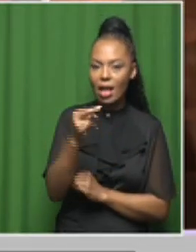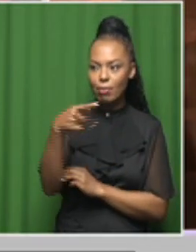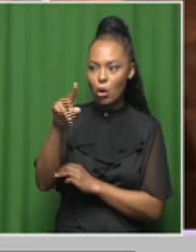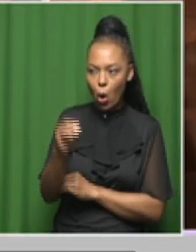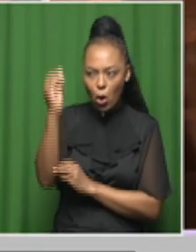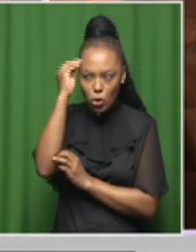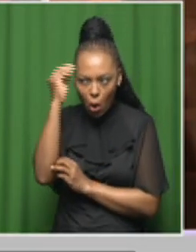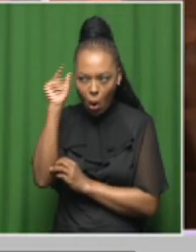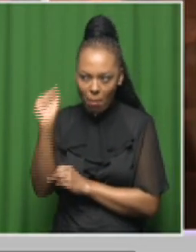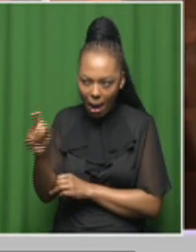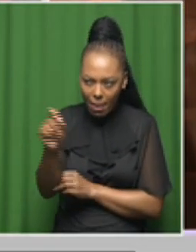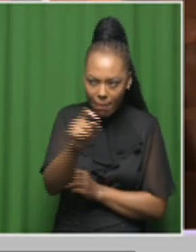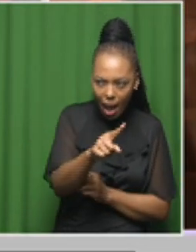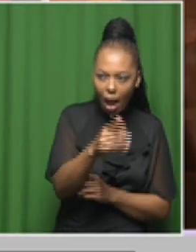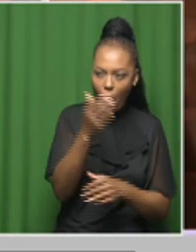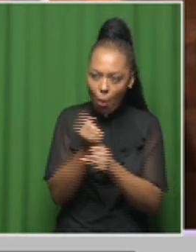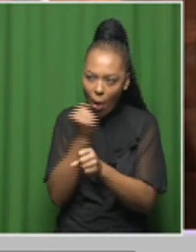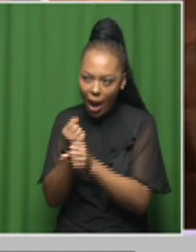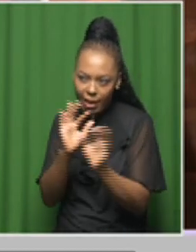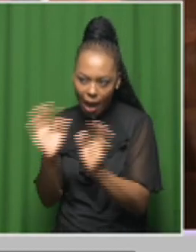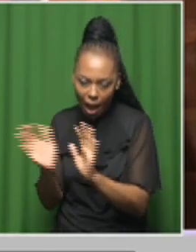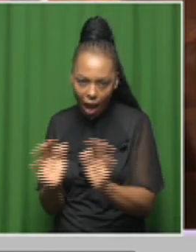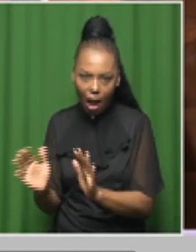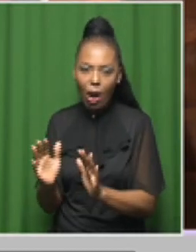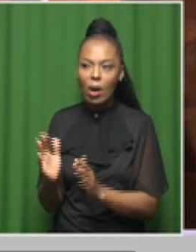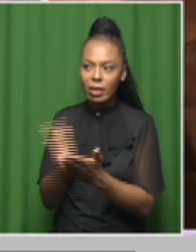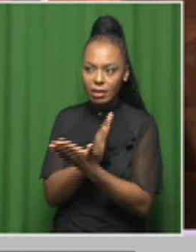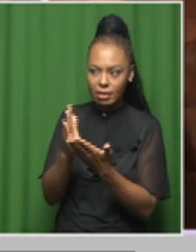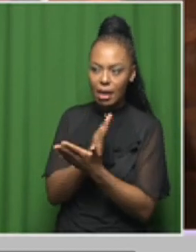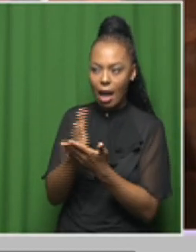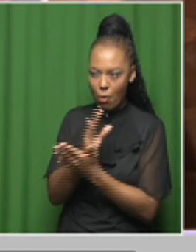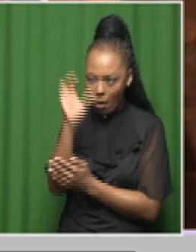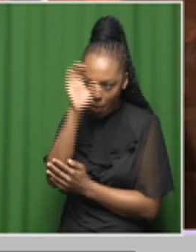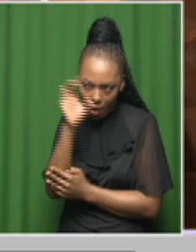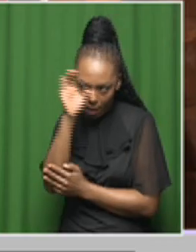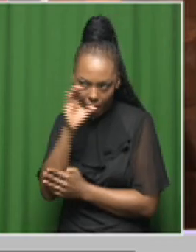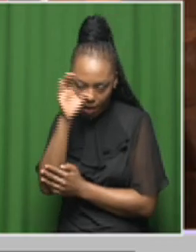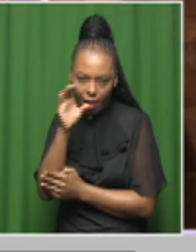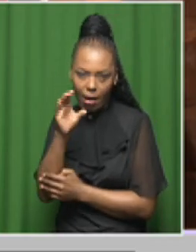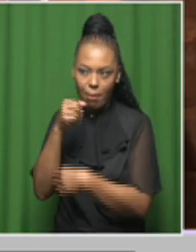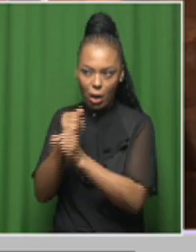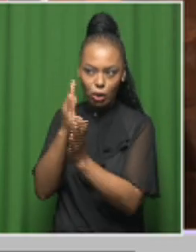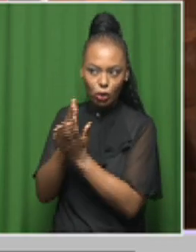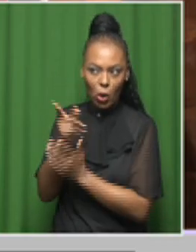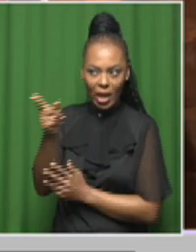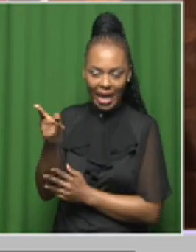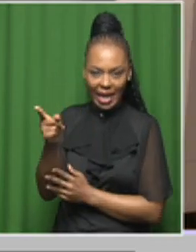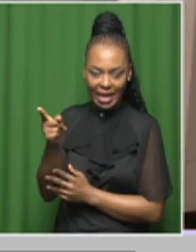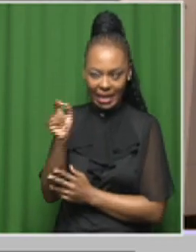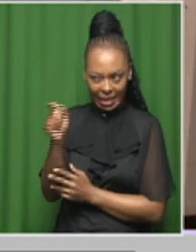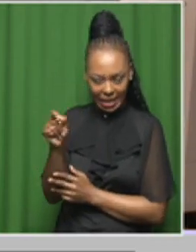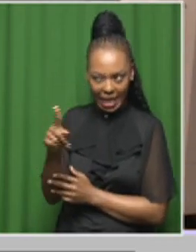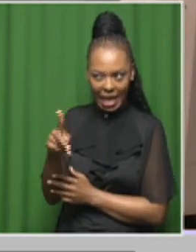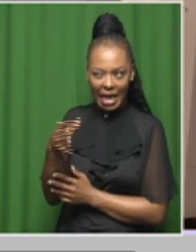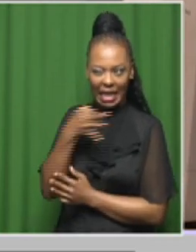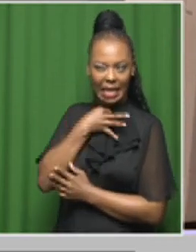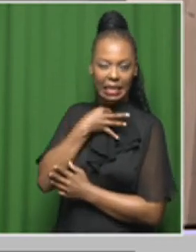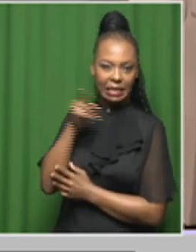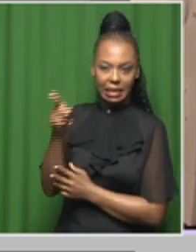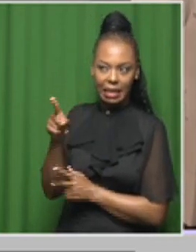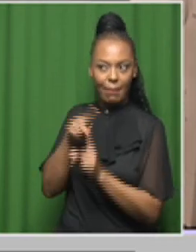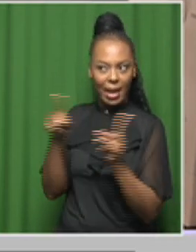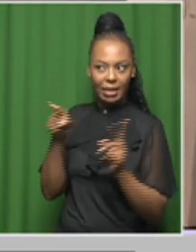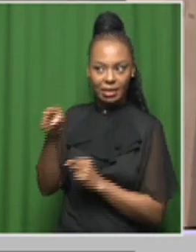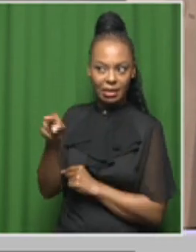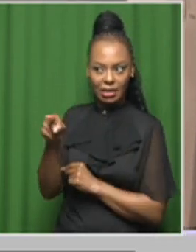ones that we are looking like a hawk to ensure that they are not being used knowingly or unknowingly,